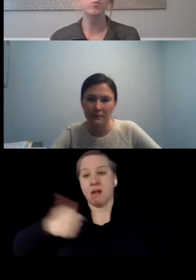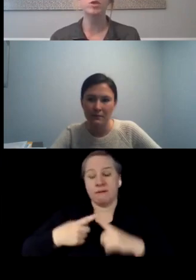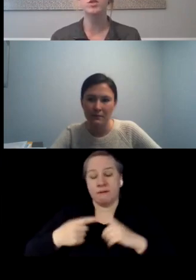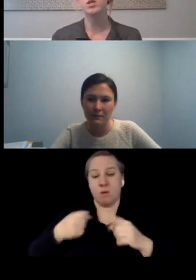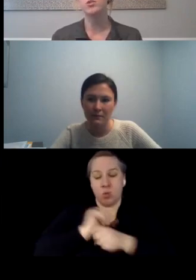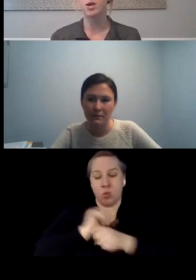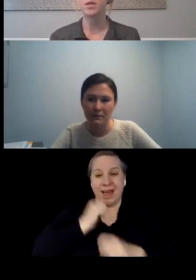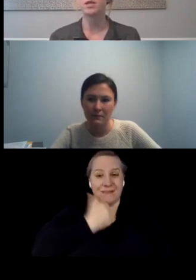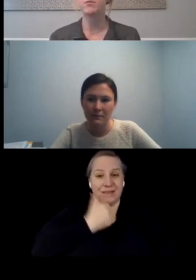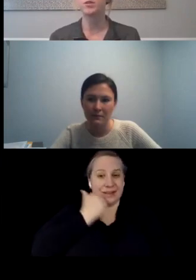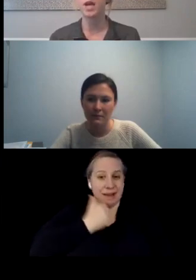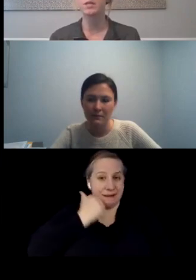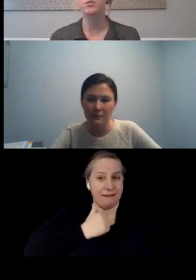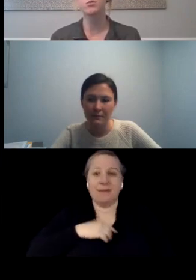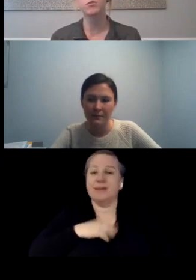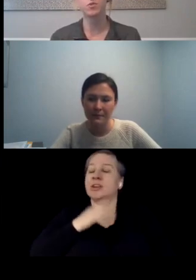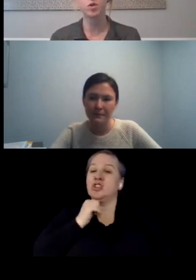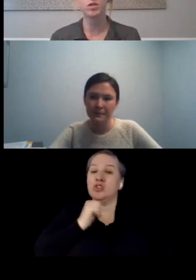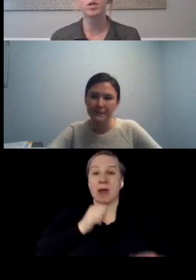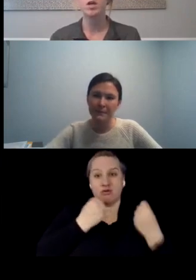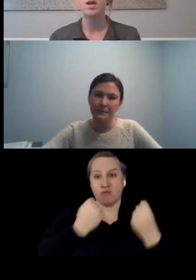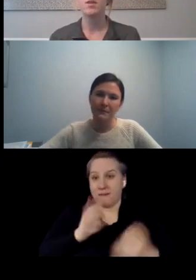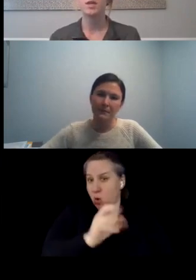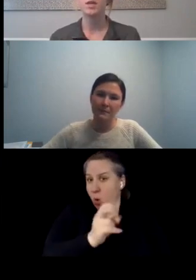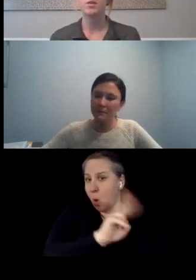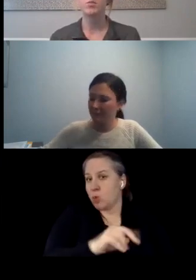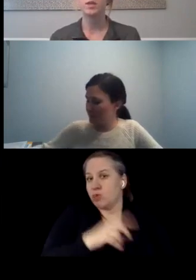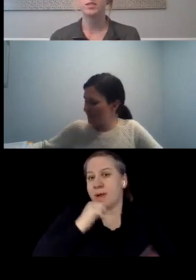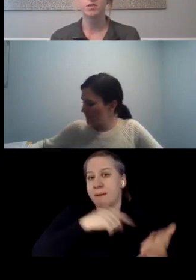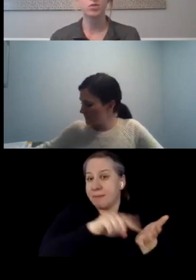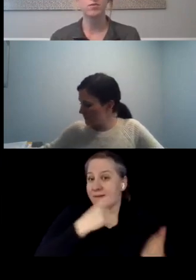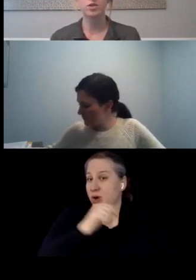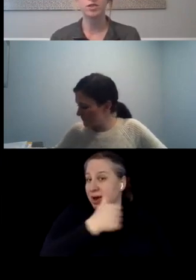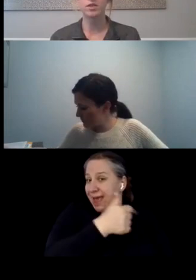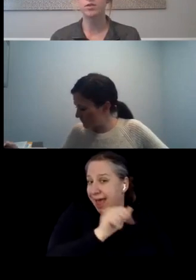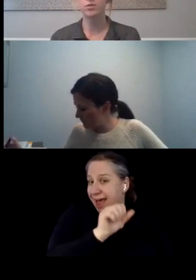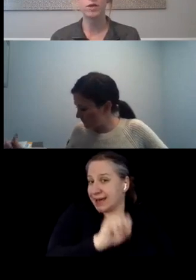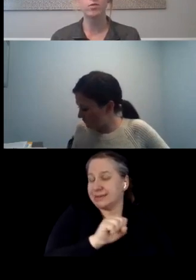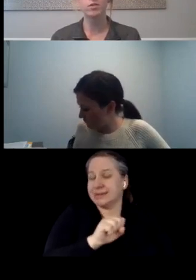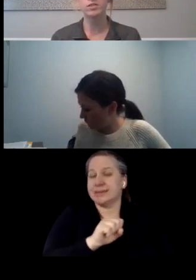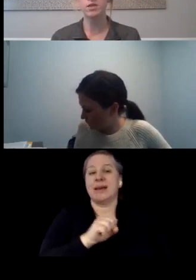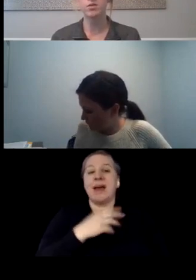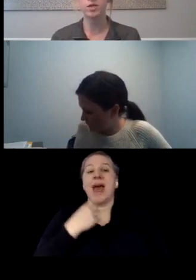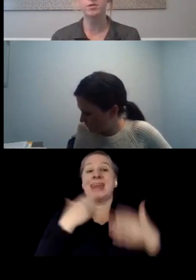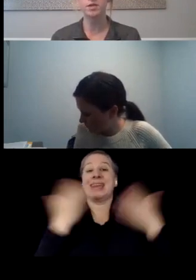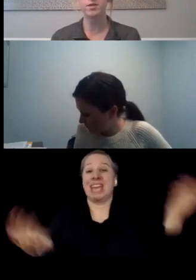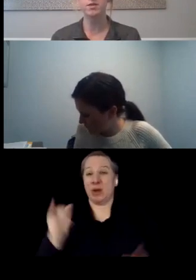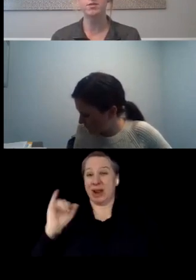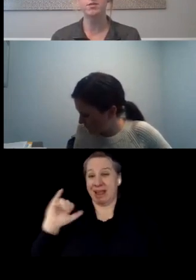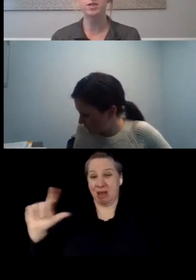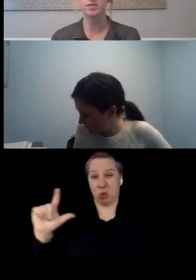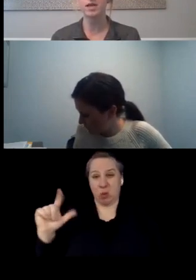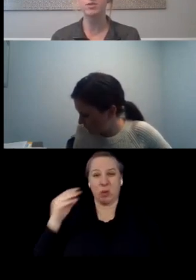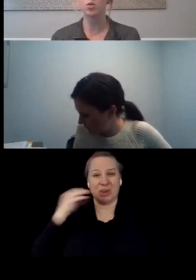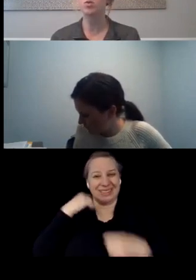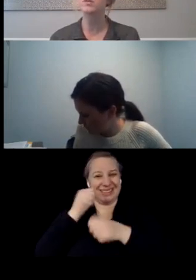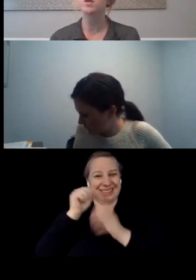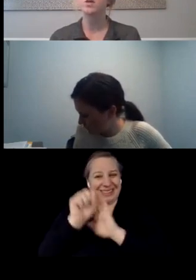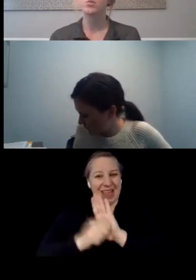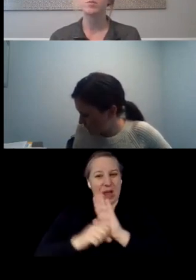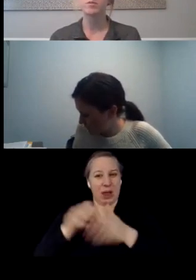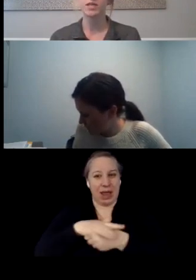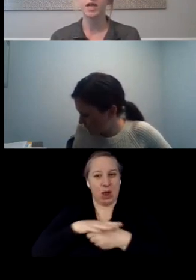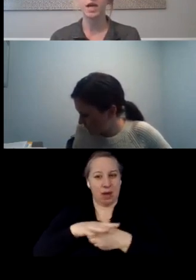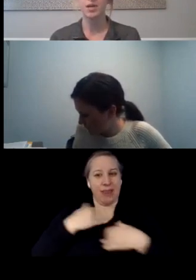to and from work. You're not paying for gas to and from work. And then we like to mention, if you're in Illinois or a state or an area that does have